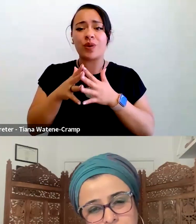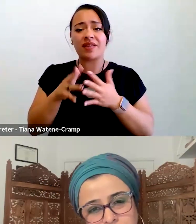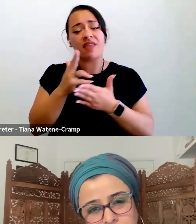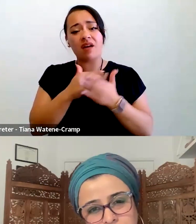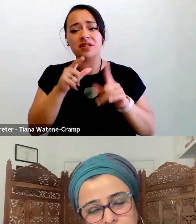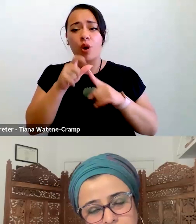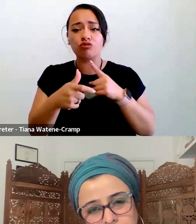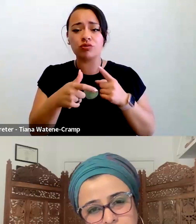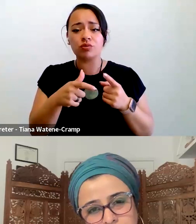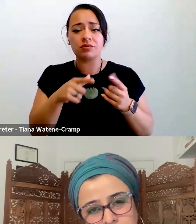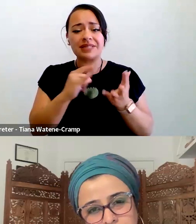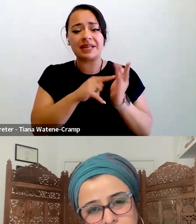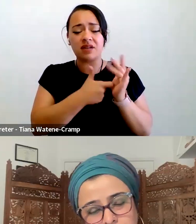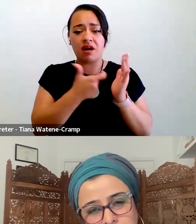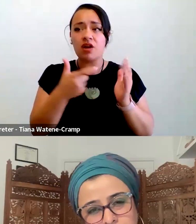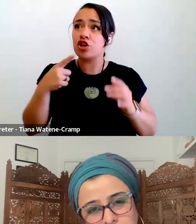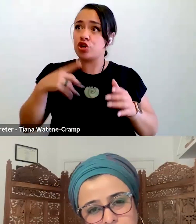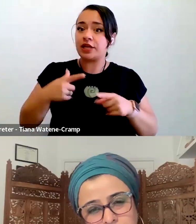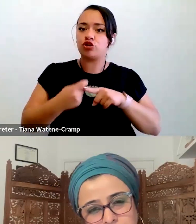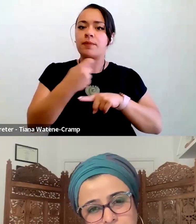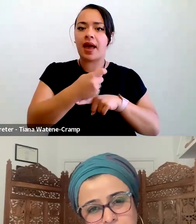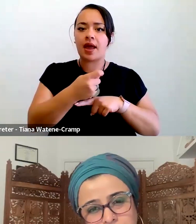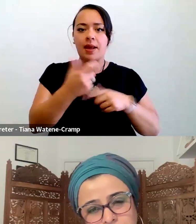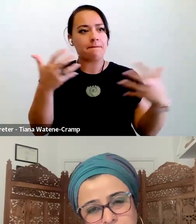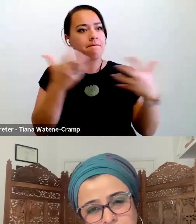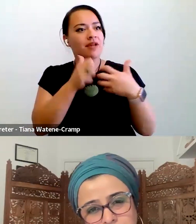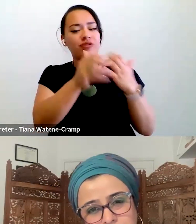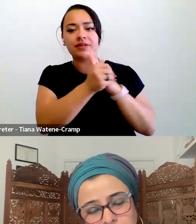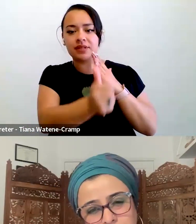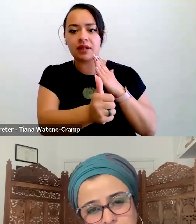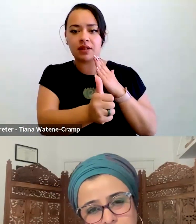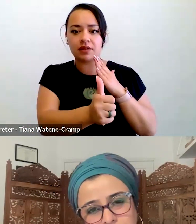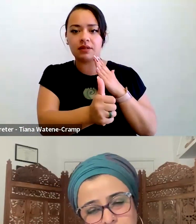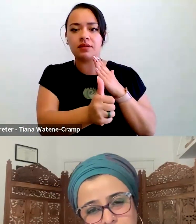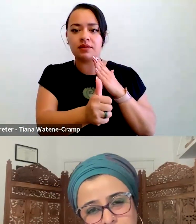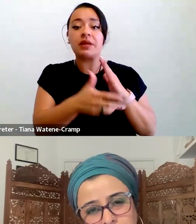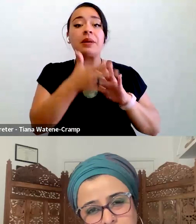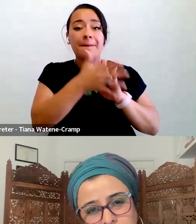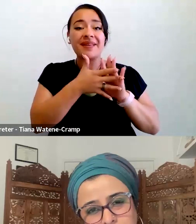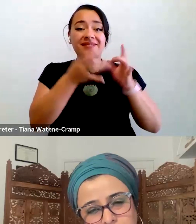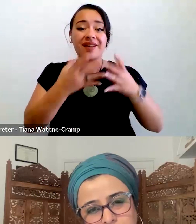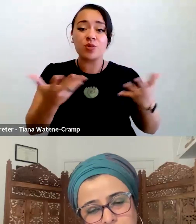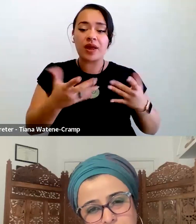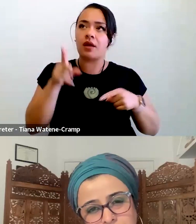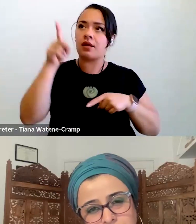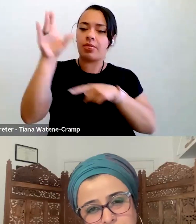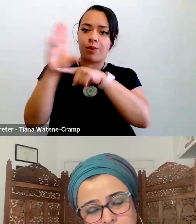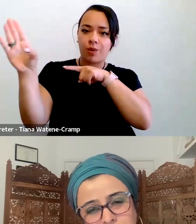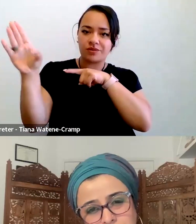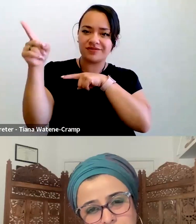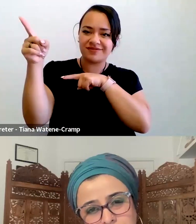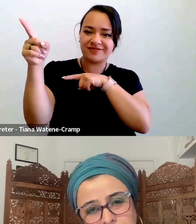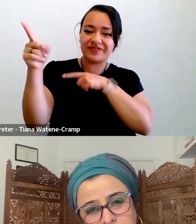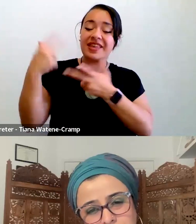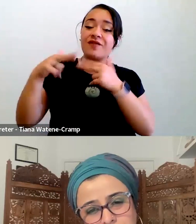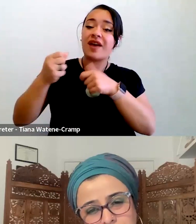paid accordingly, actually, and that needs to be extended to diversification of boards. Because quite often as well, when you've got diverse